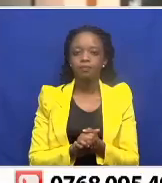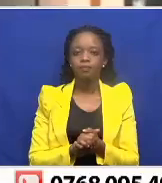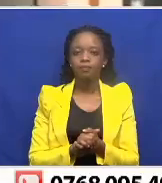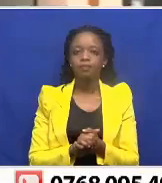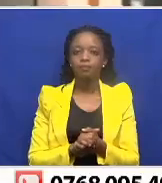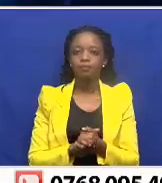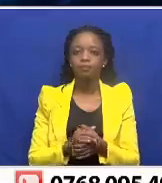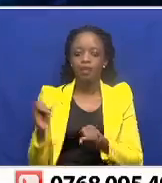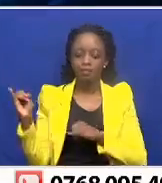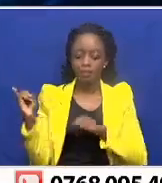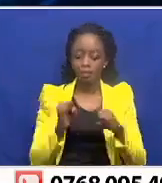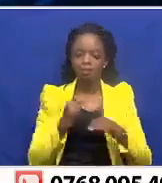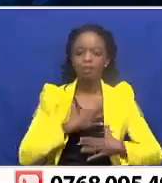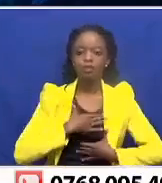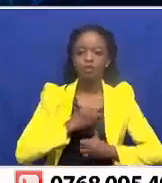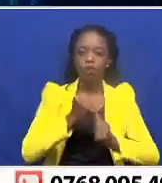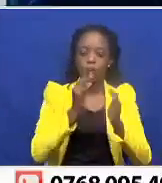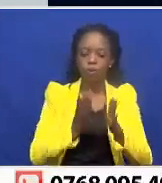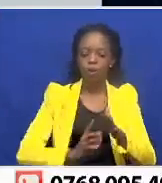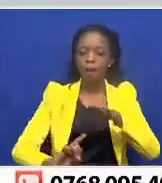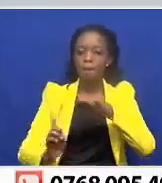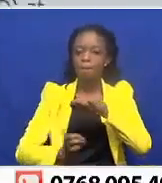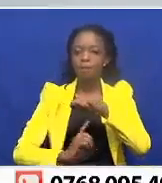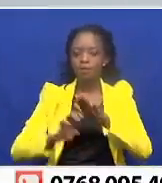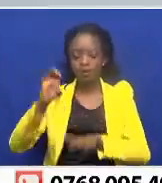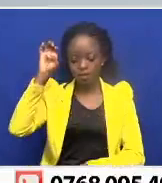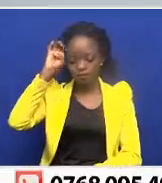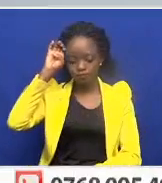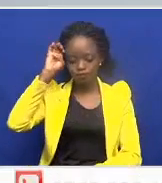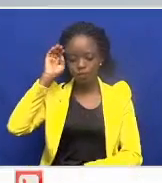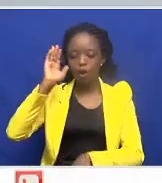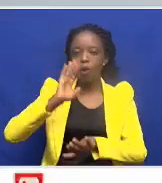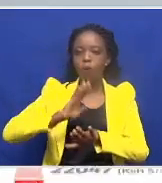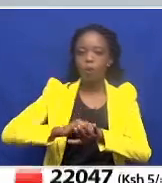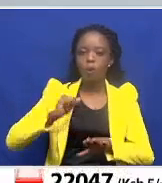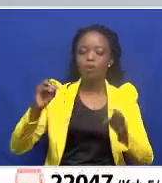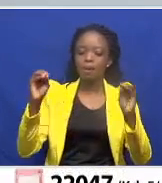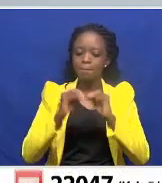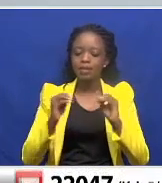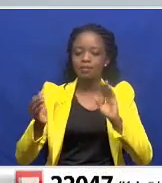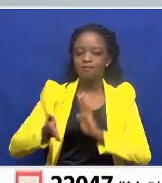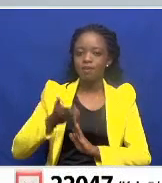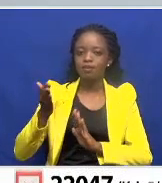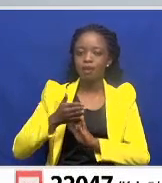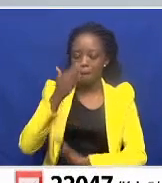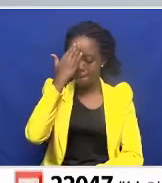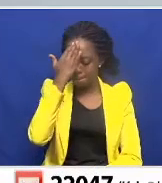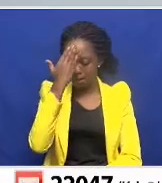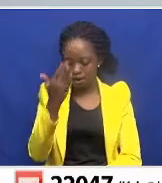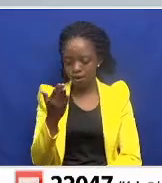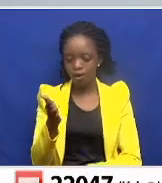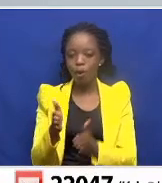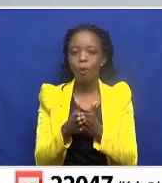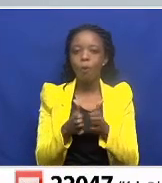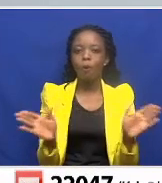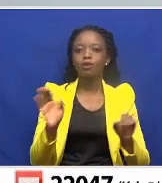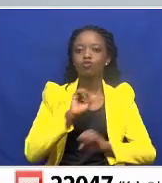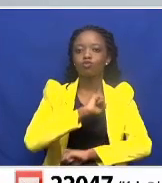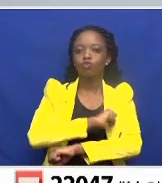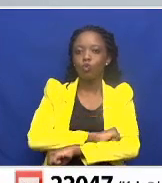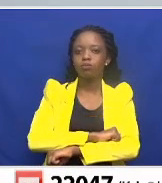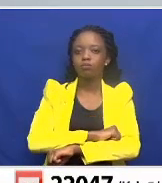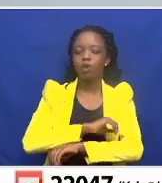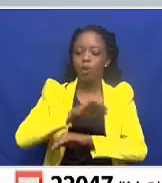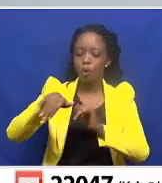In an invite to stakeholders, the Ministry of Education has called for a crisis meeting on Monday over the reopening of schools.